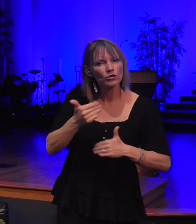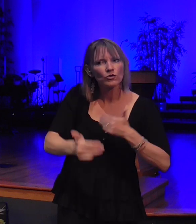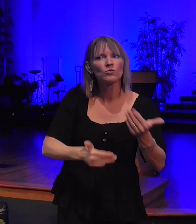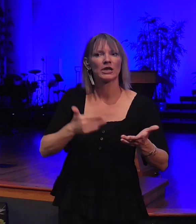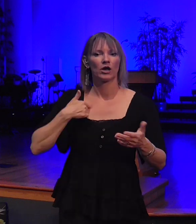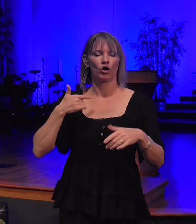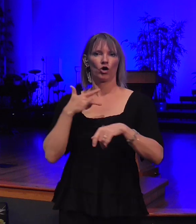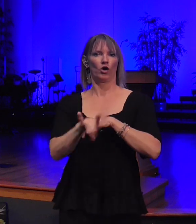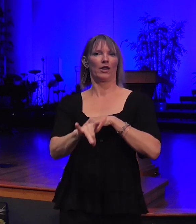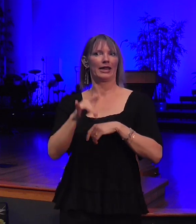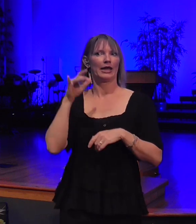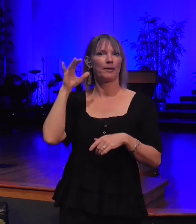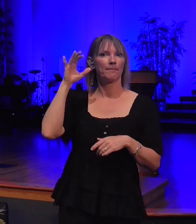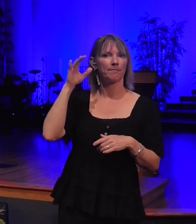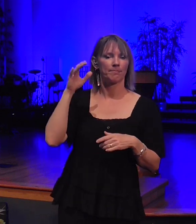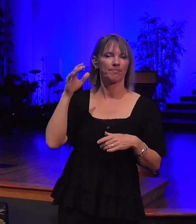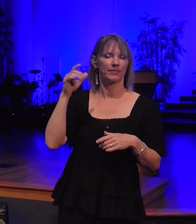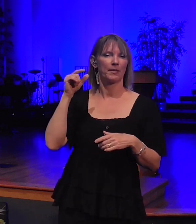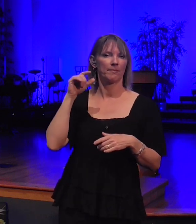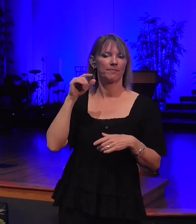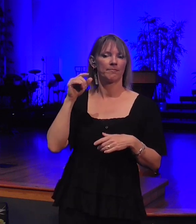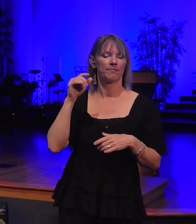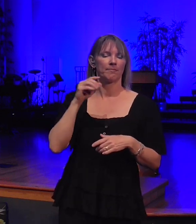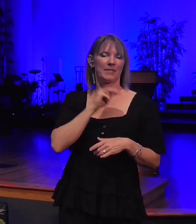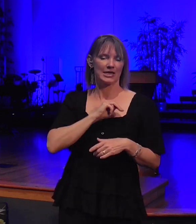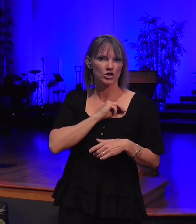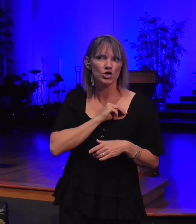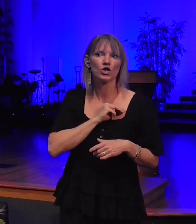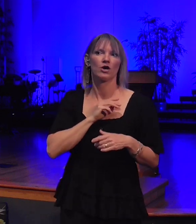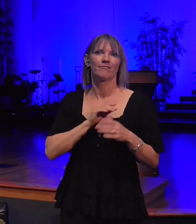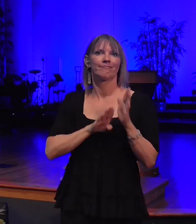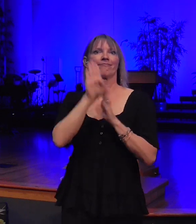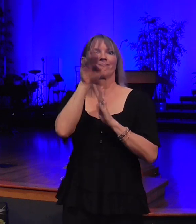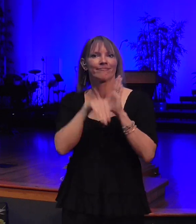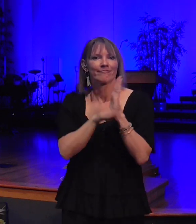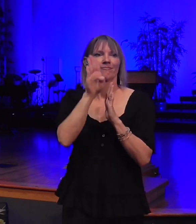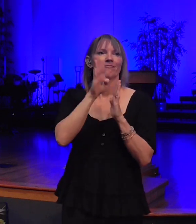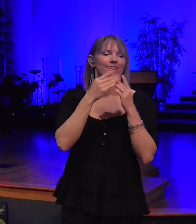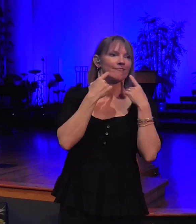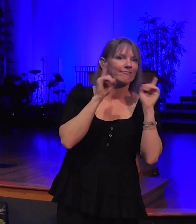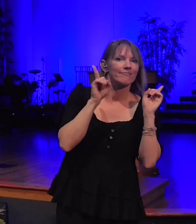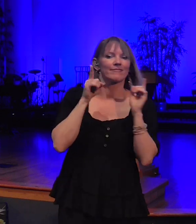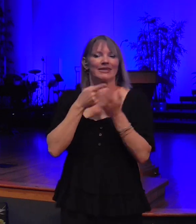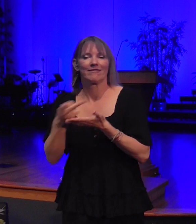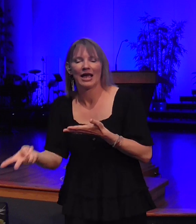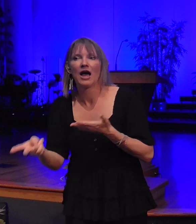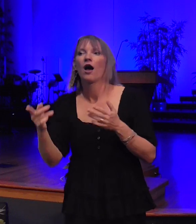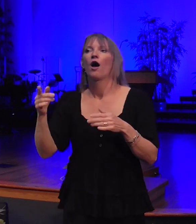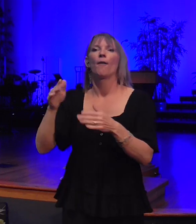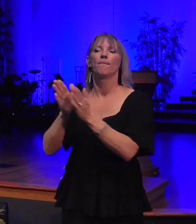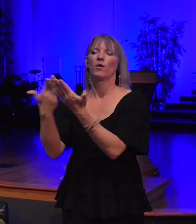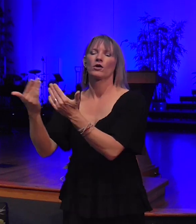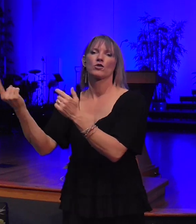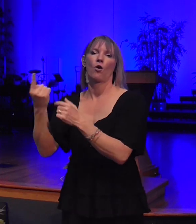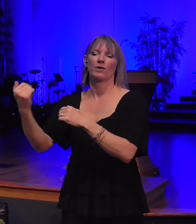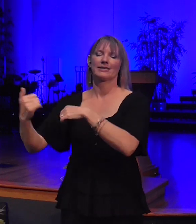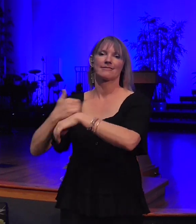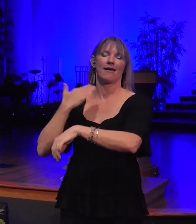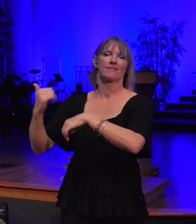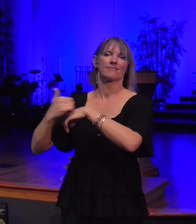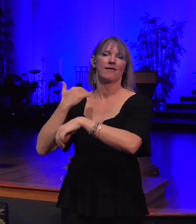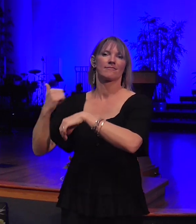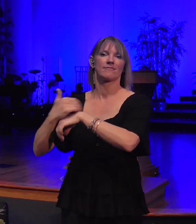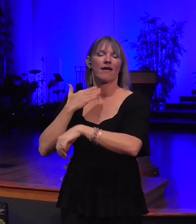with failures and ups and downs and all over. She would always send me books. And she wouldn't just send books, but she would highlight